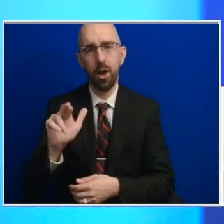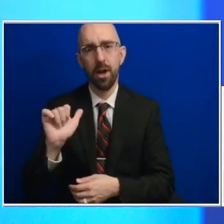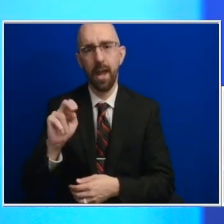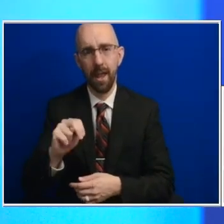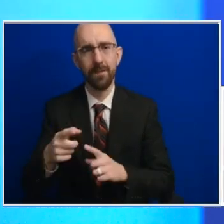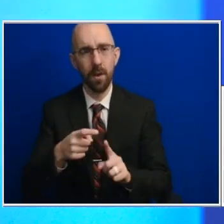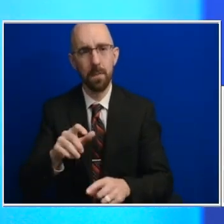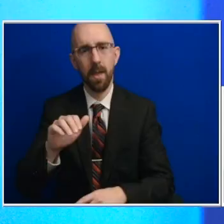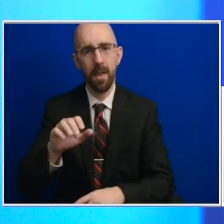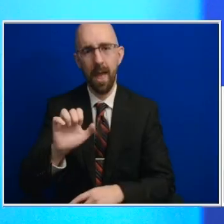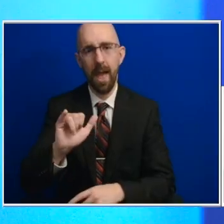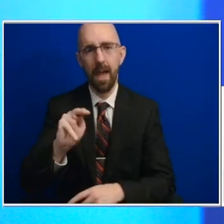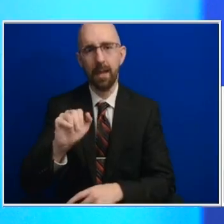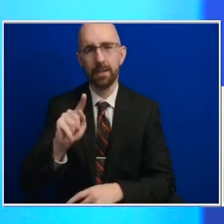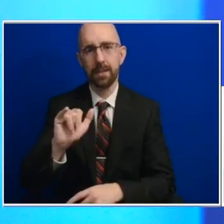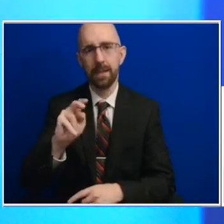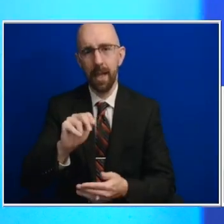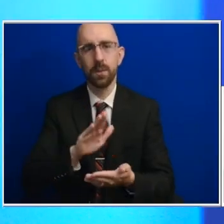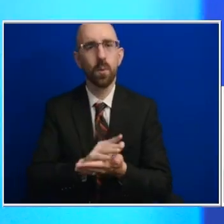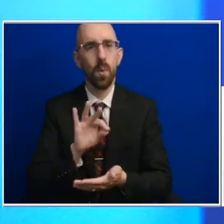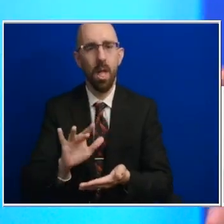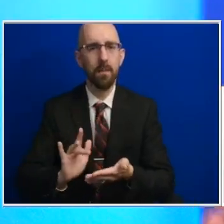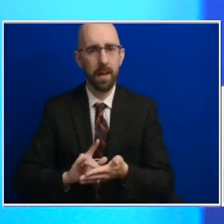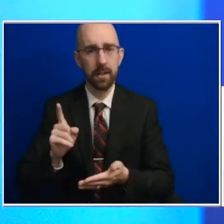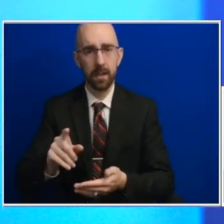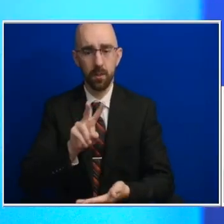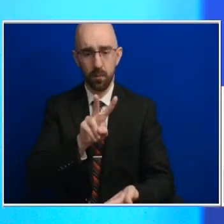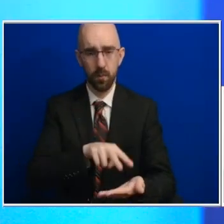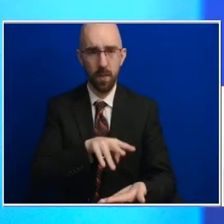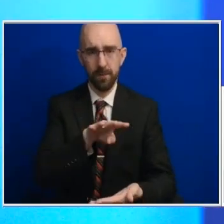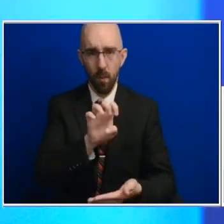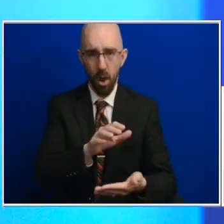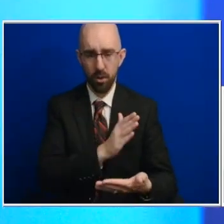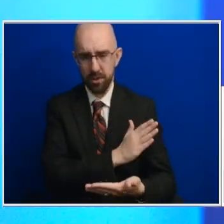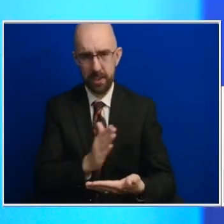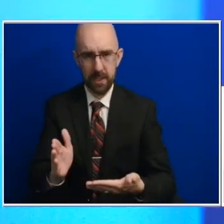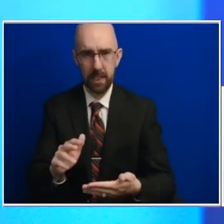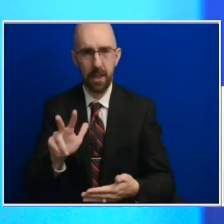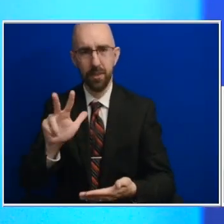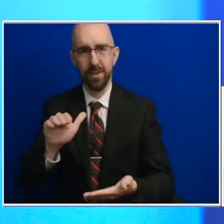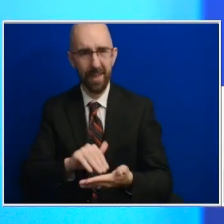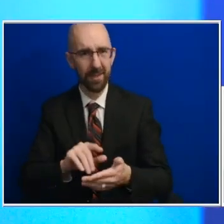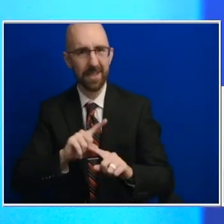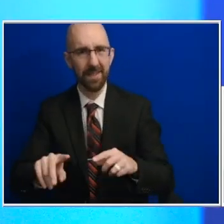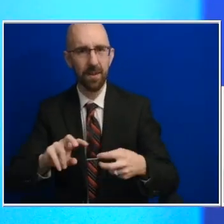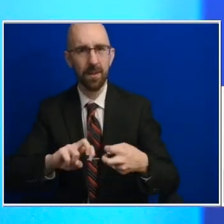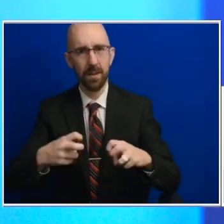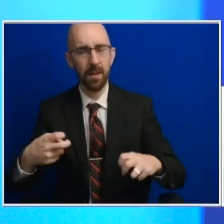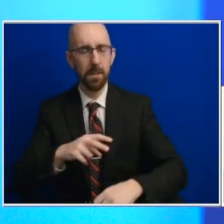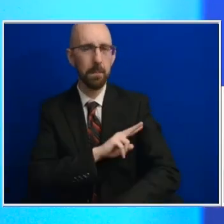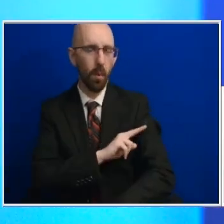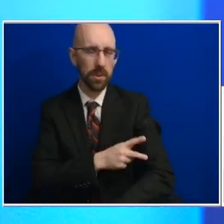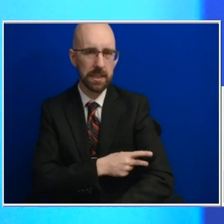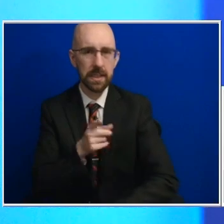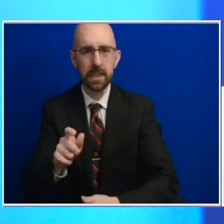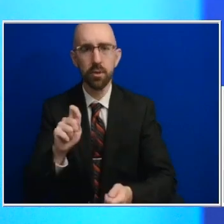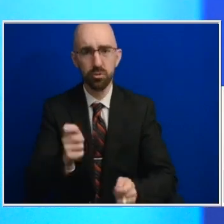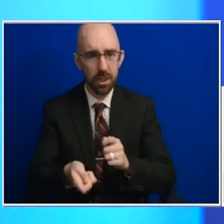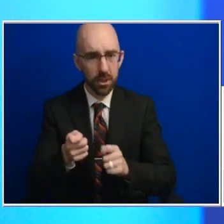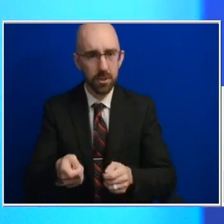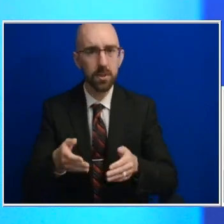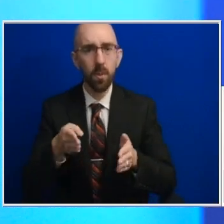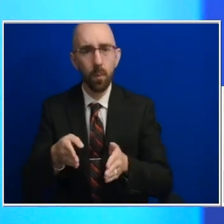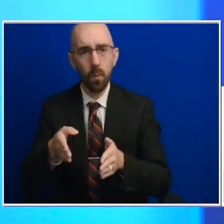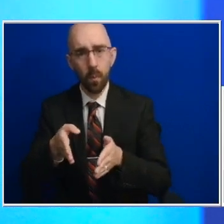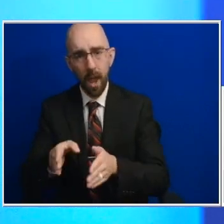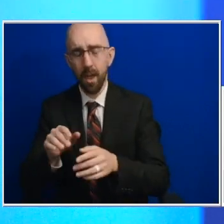at 2,400 people and they looked at 3,000 different proteins. And they found there were changes, waves of changes, if I look